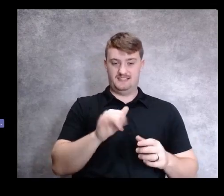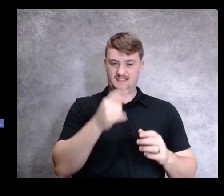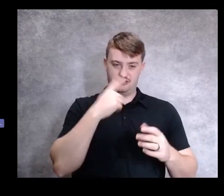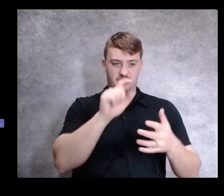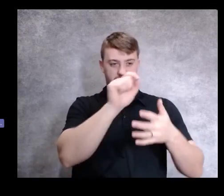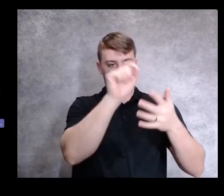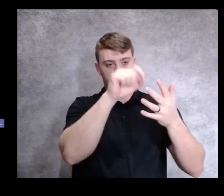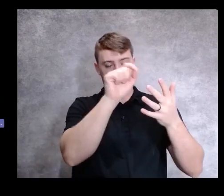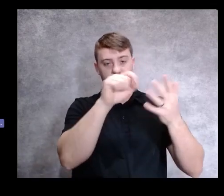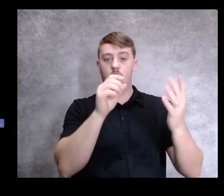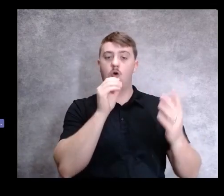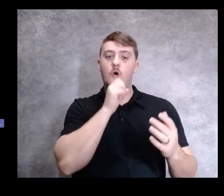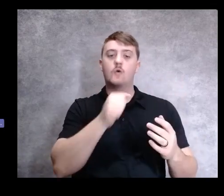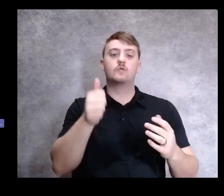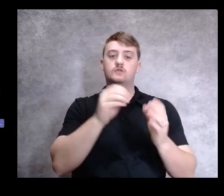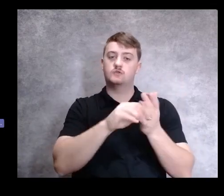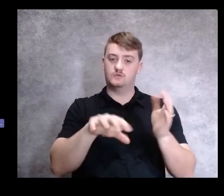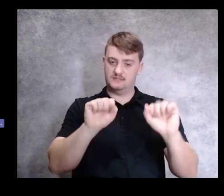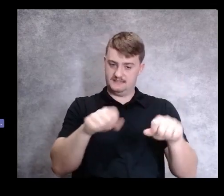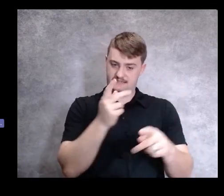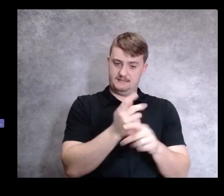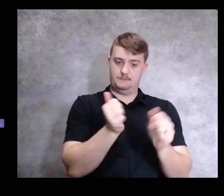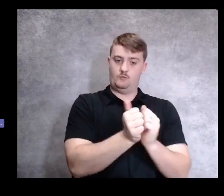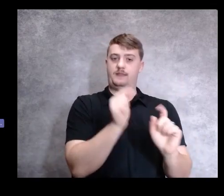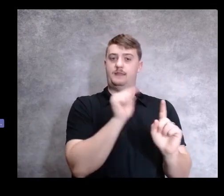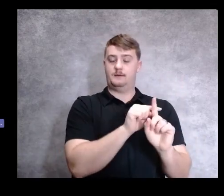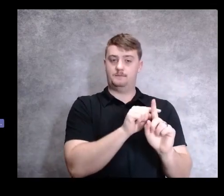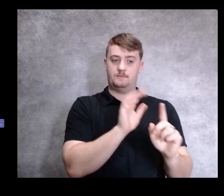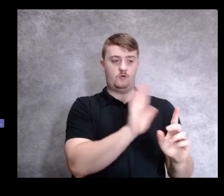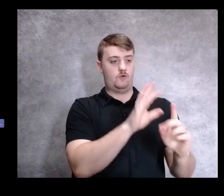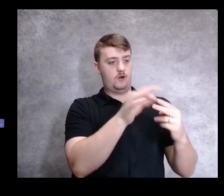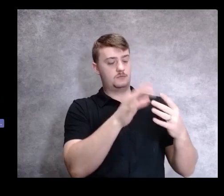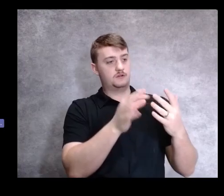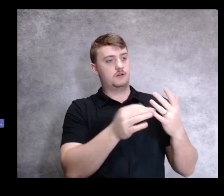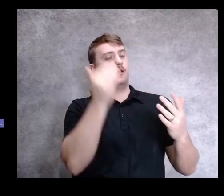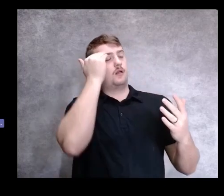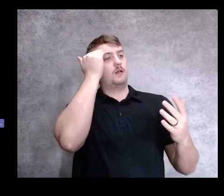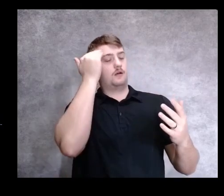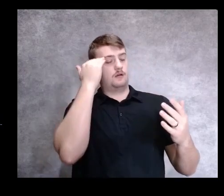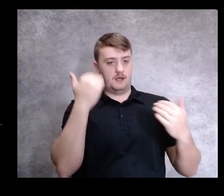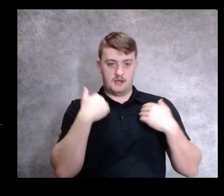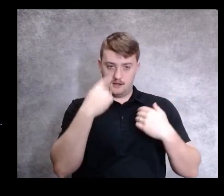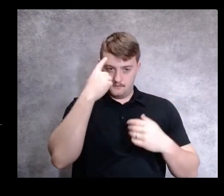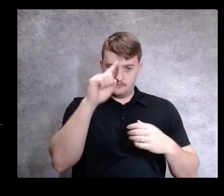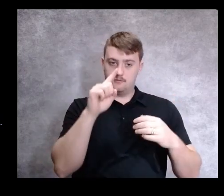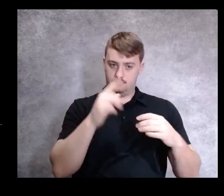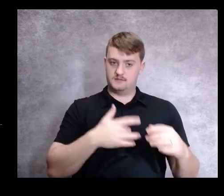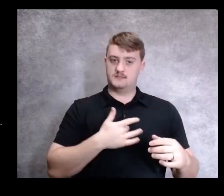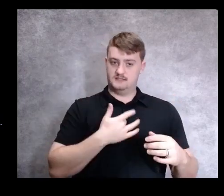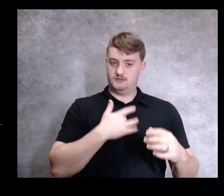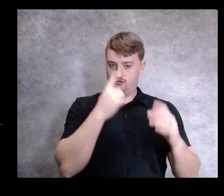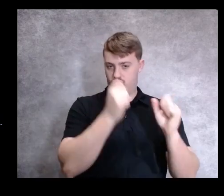students may be able to keep with them as reminders of their options for sensory strategies.